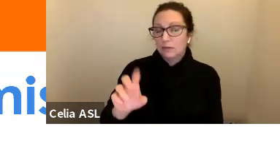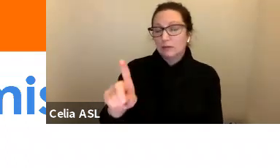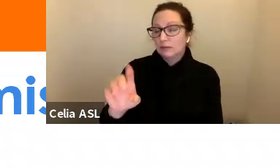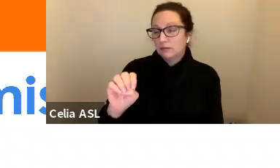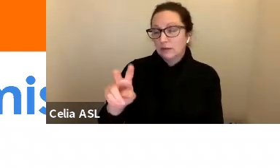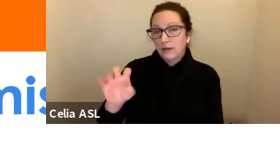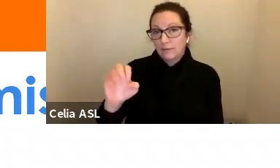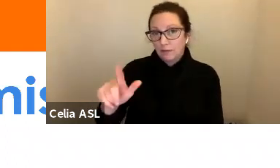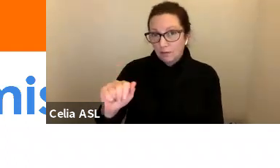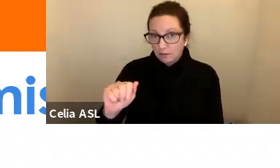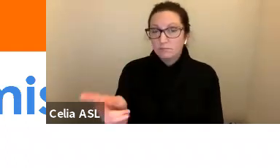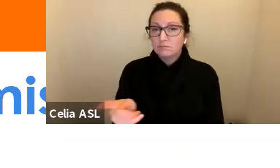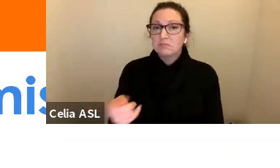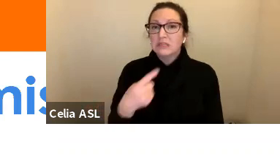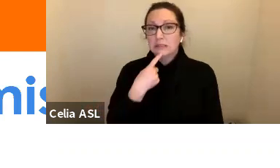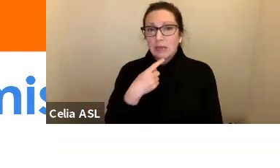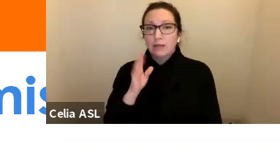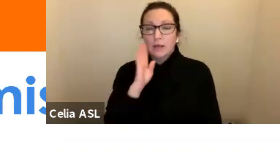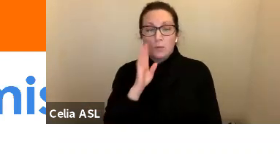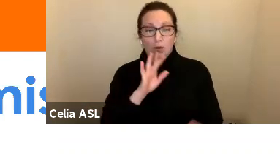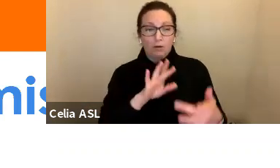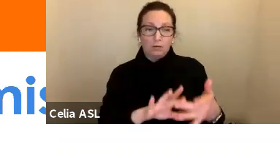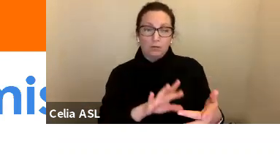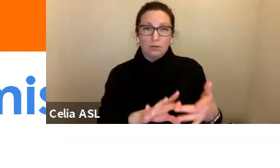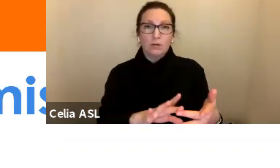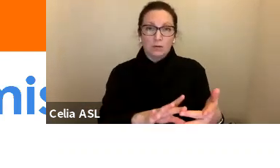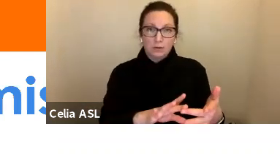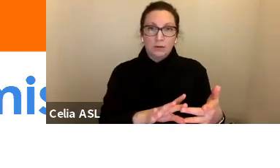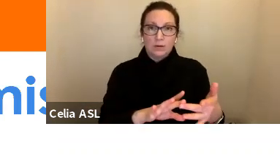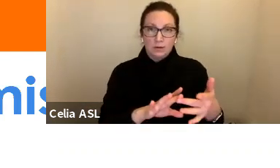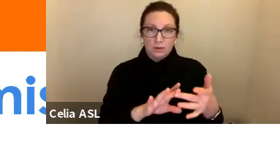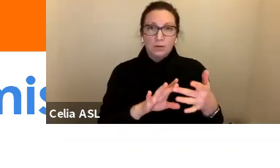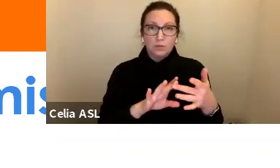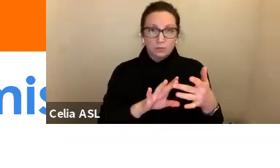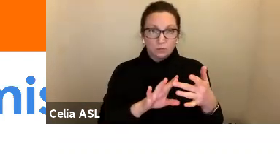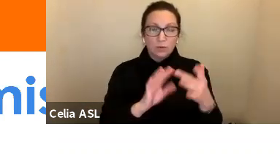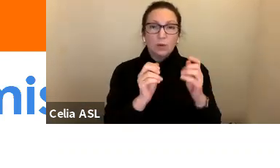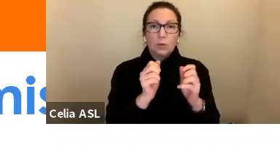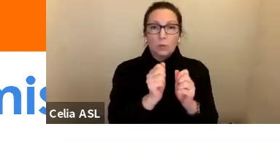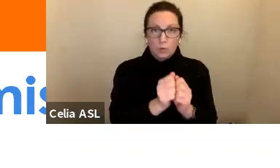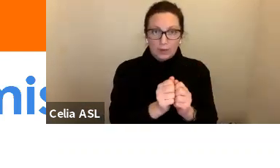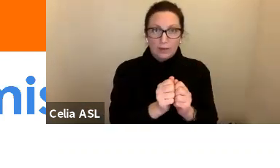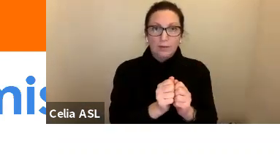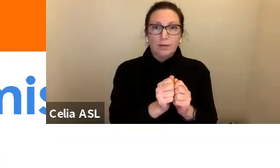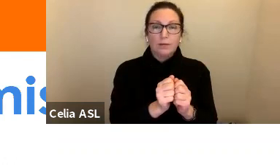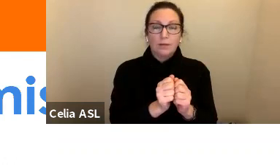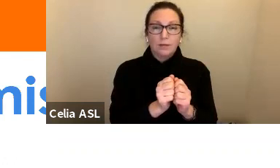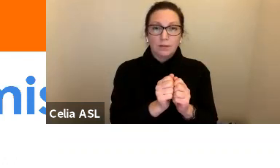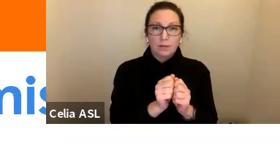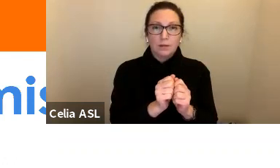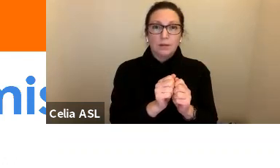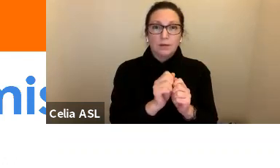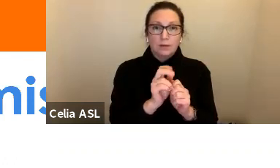to see if indeed they could communicate with folks that are also on the